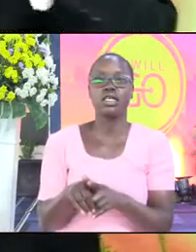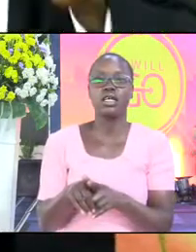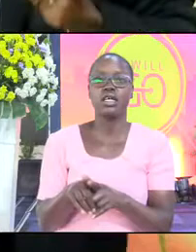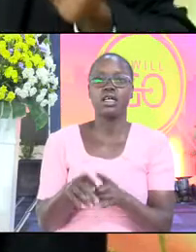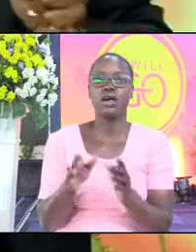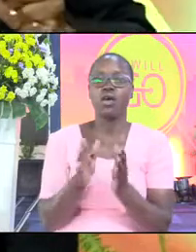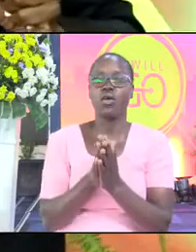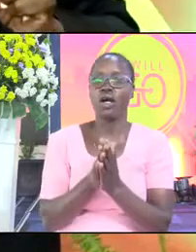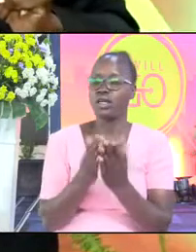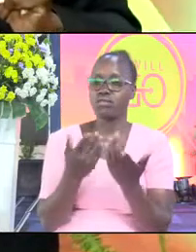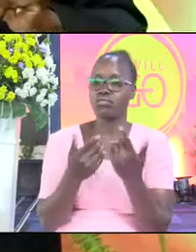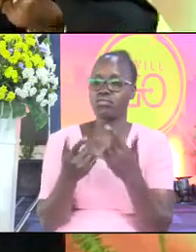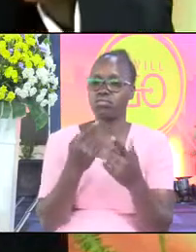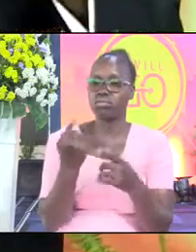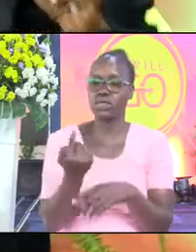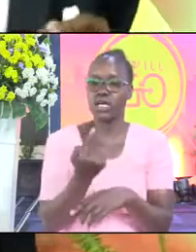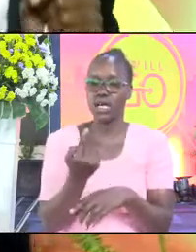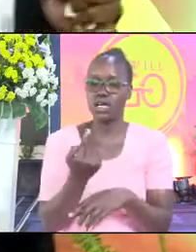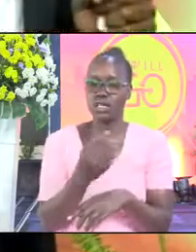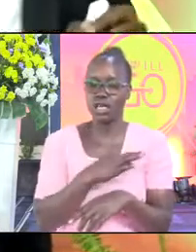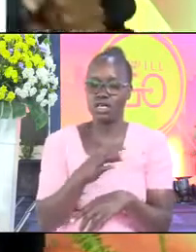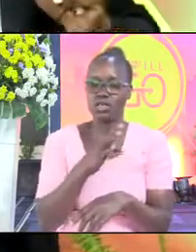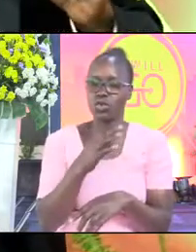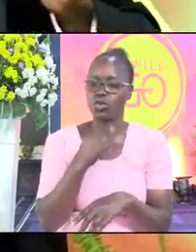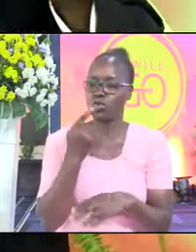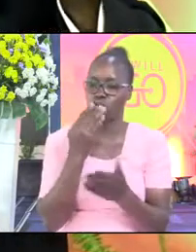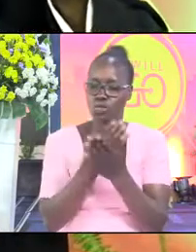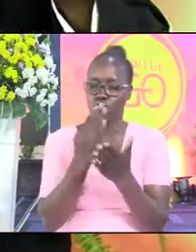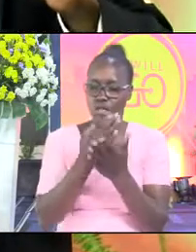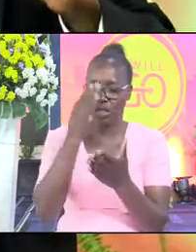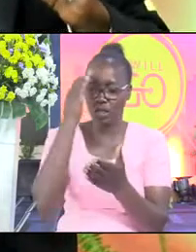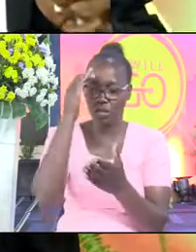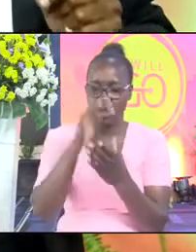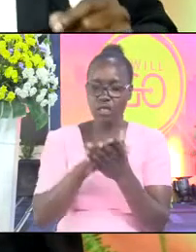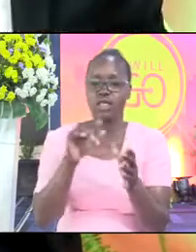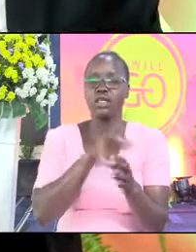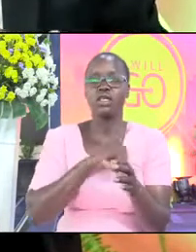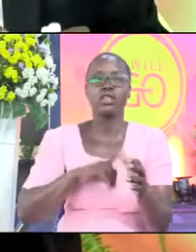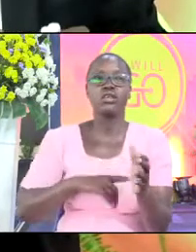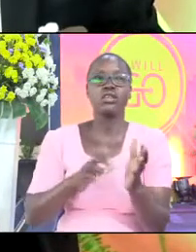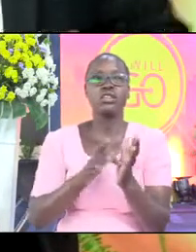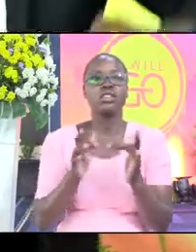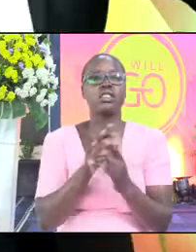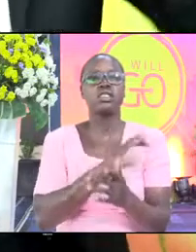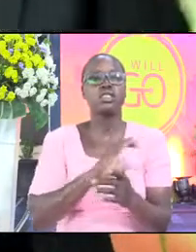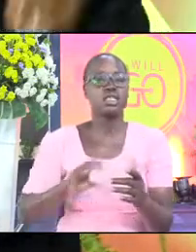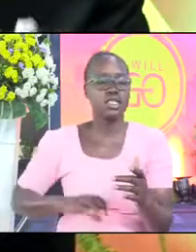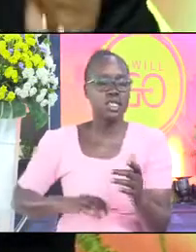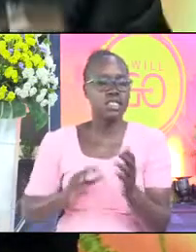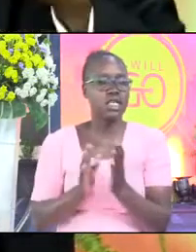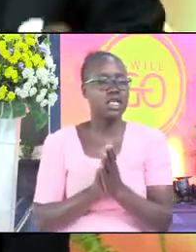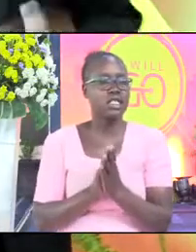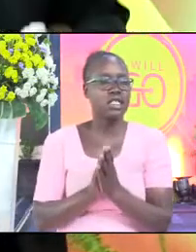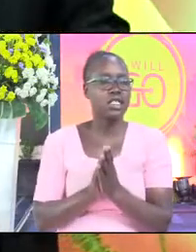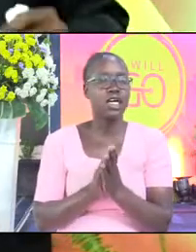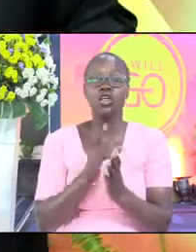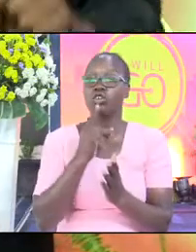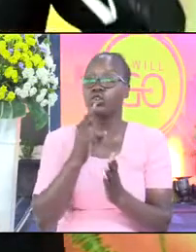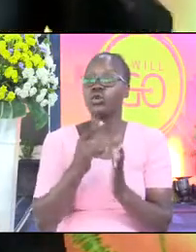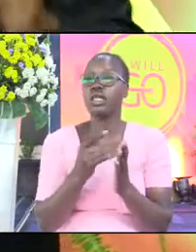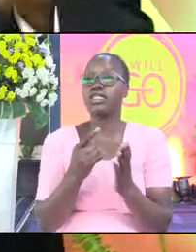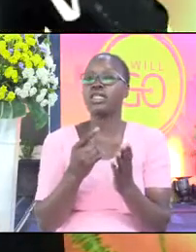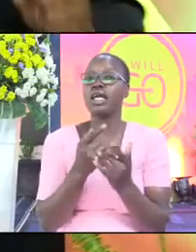one solitary soul who really and truly believe in Lord Jesus Christ and who sure